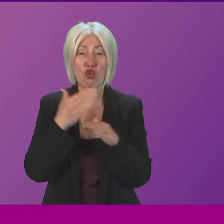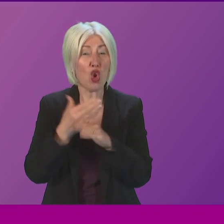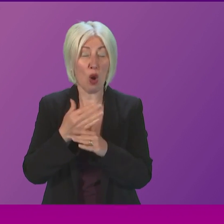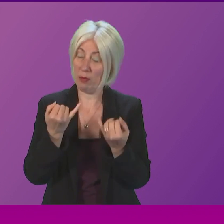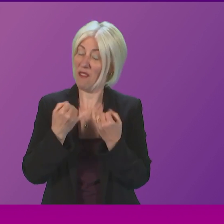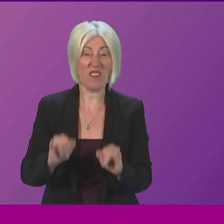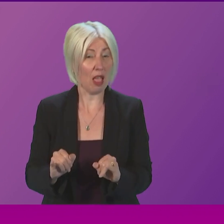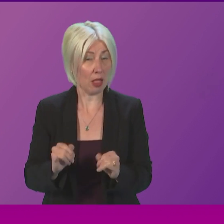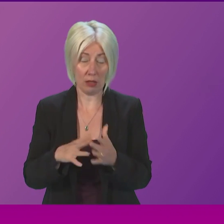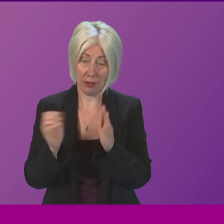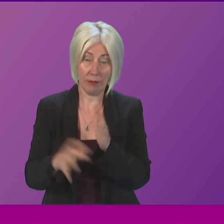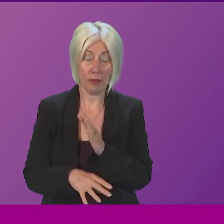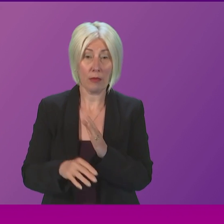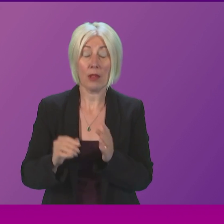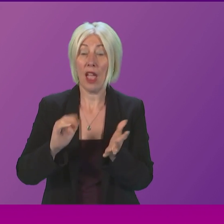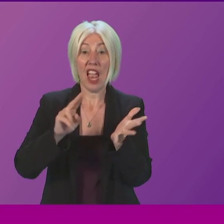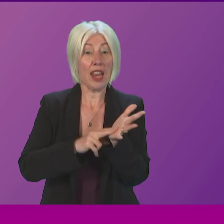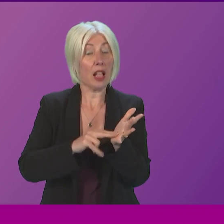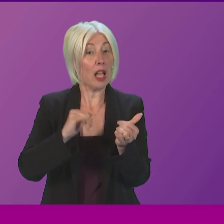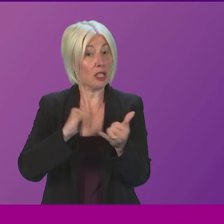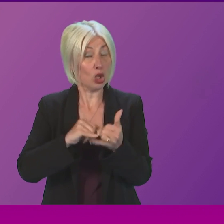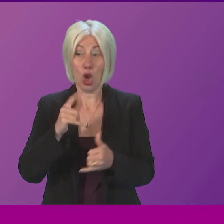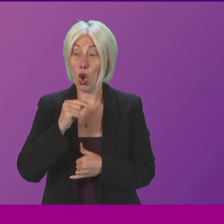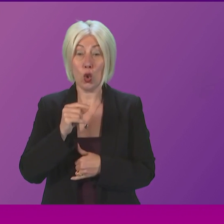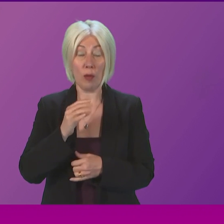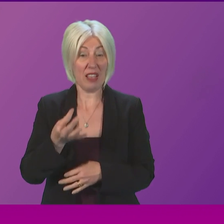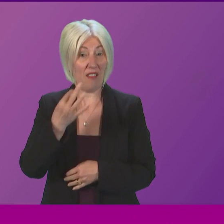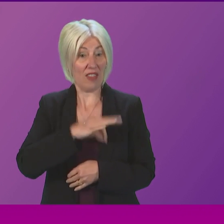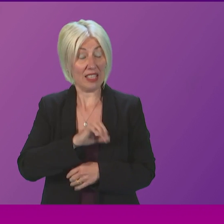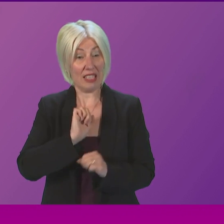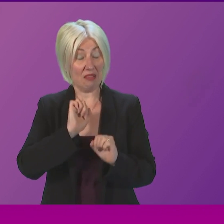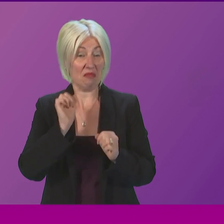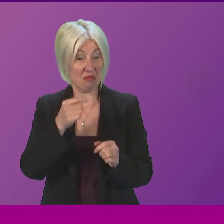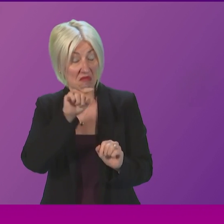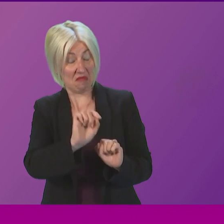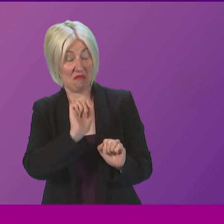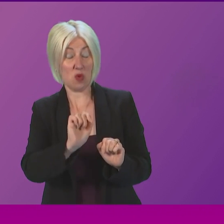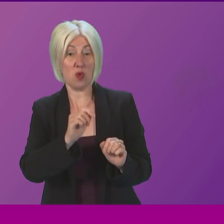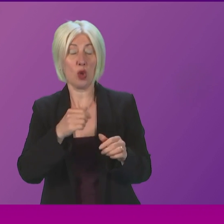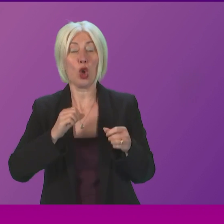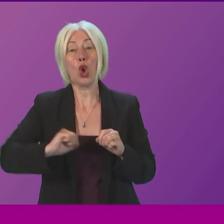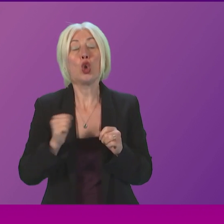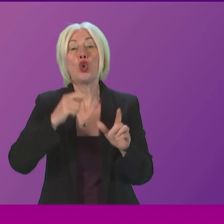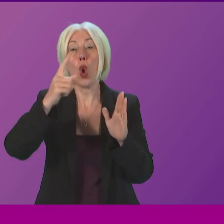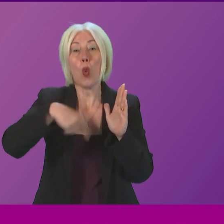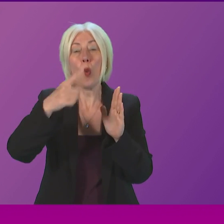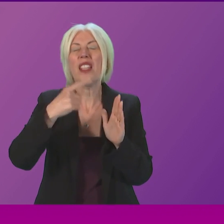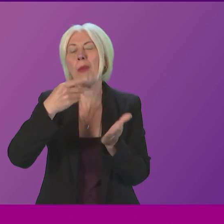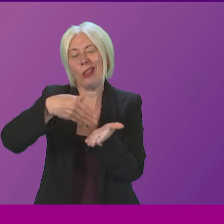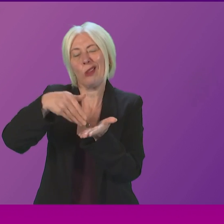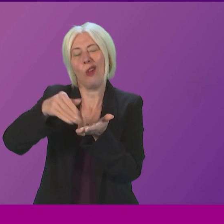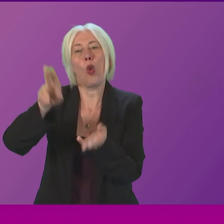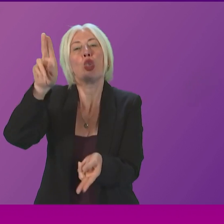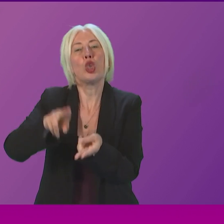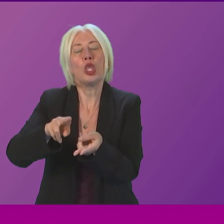Nicola Sturgeon could have taken a public stake in Scotland, but she chose to sell it off on the cheap. After 16 years in government,